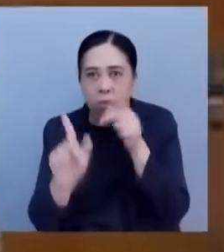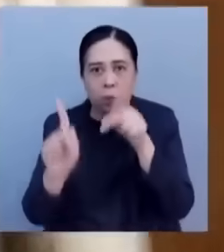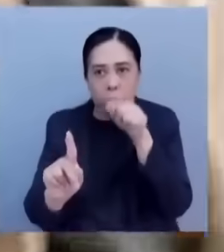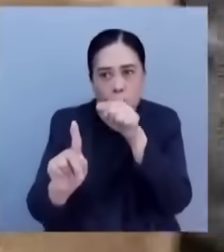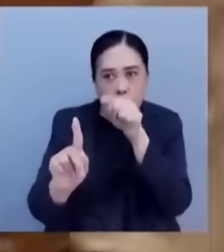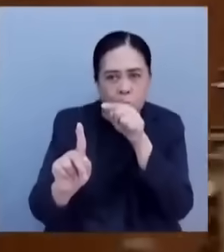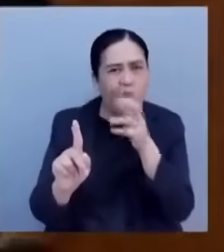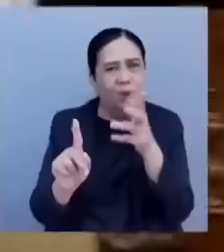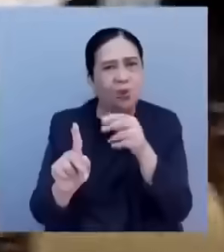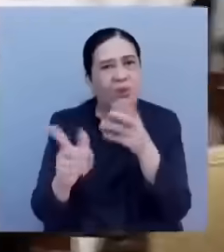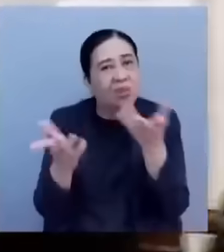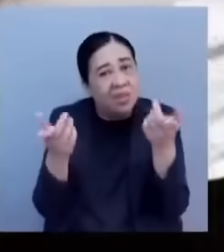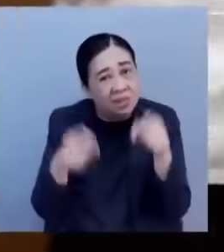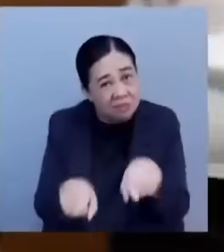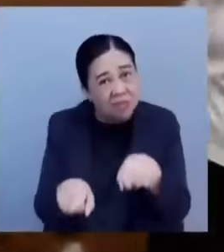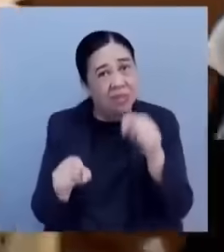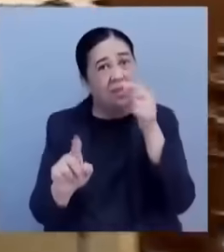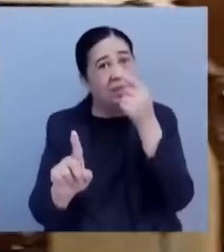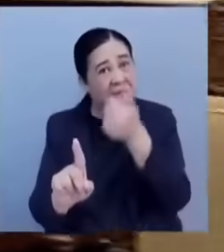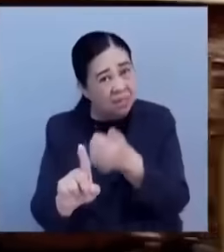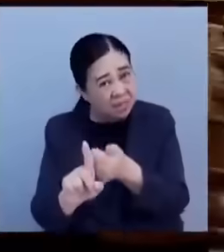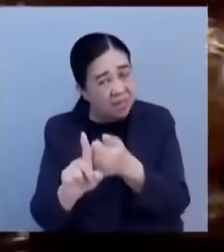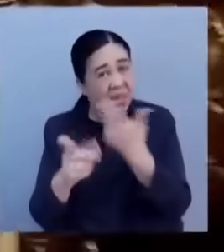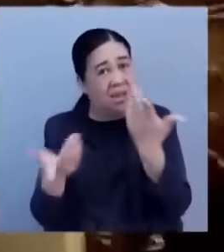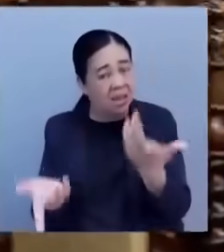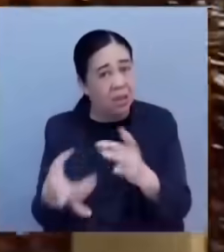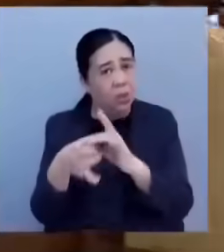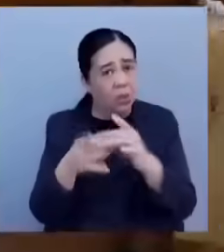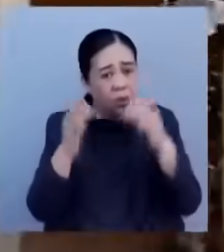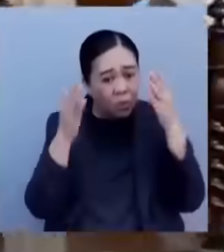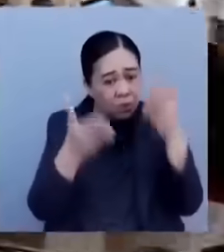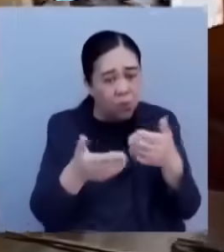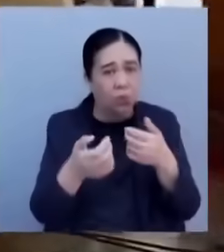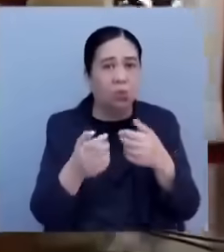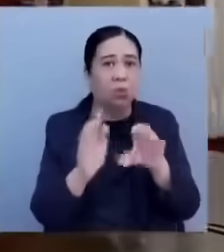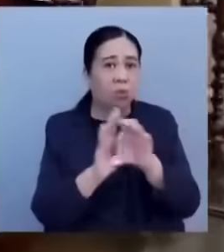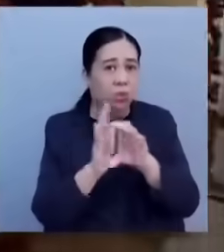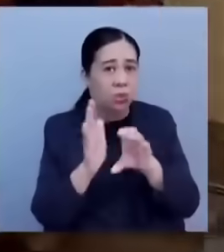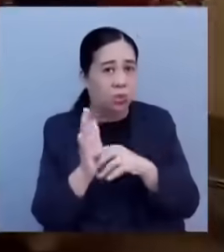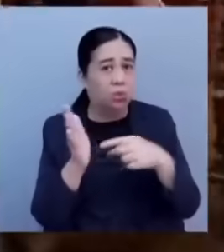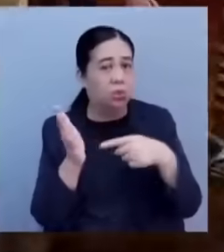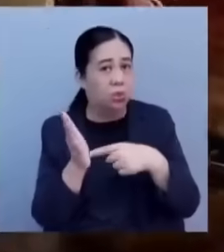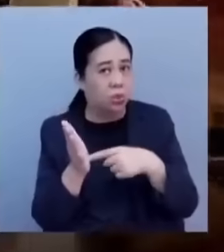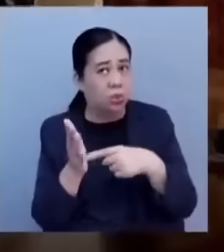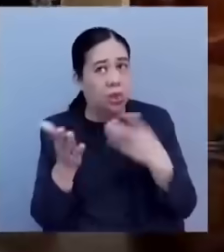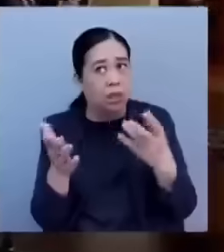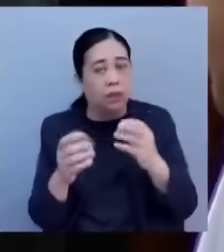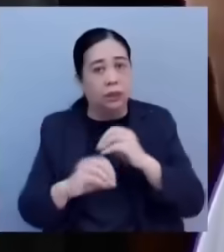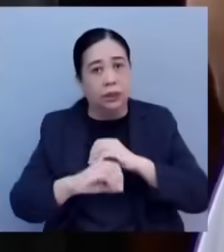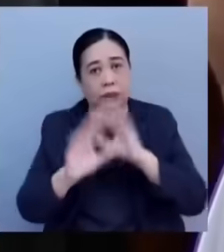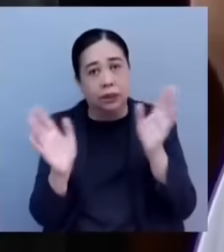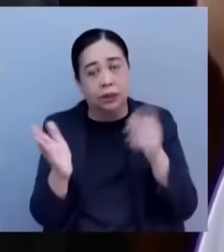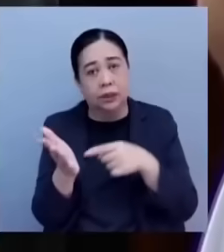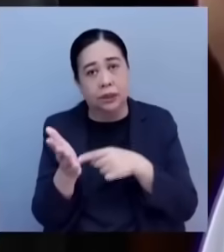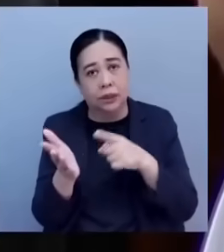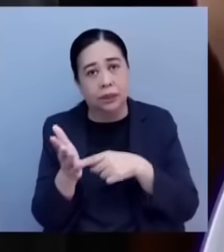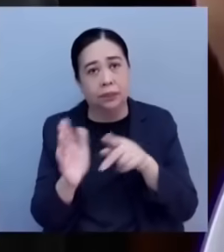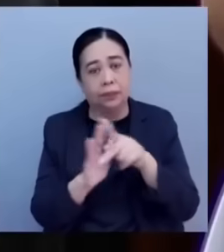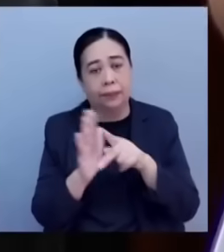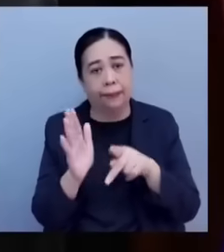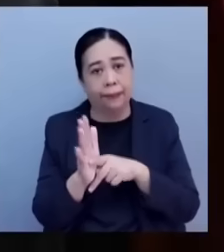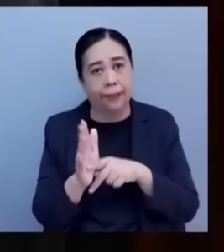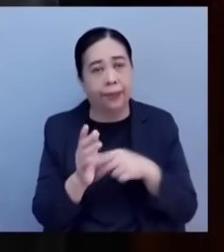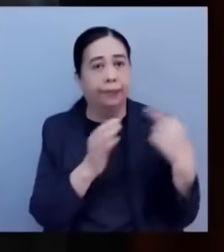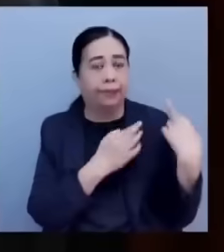This is very, very clearly anchored on constitutional provisions. And it is clearly anchored on the principle of